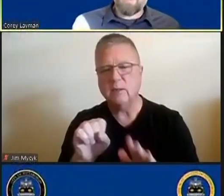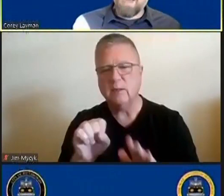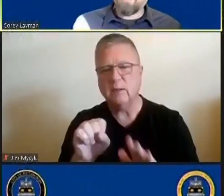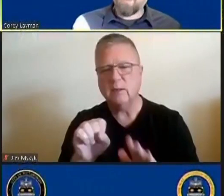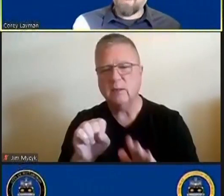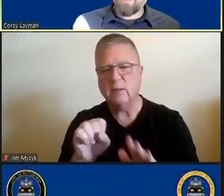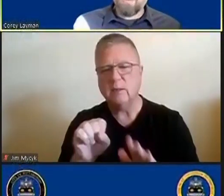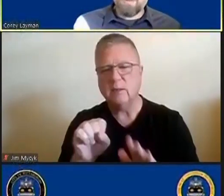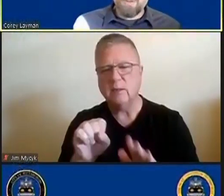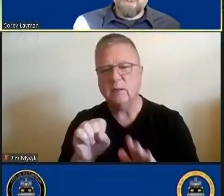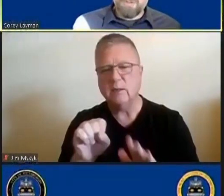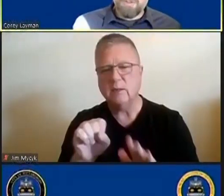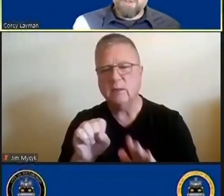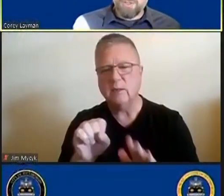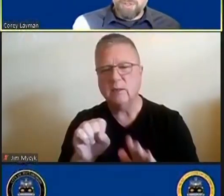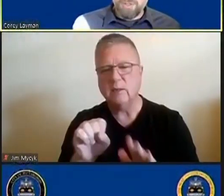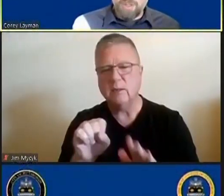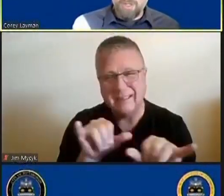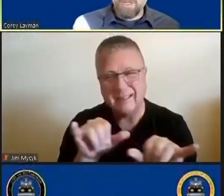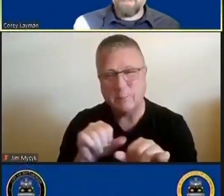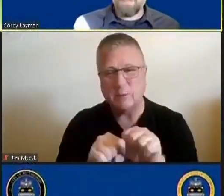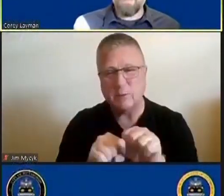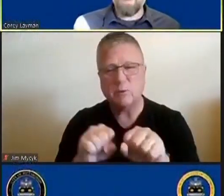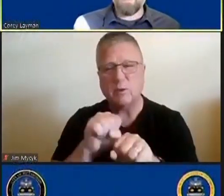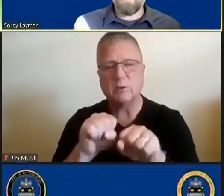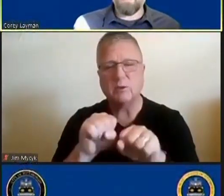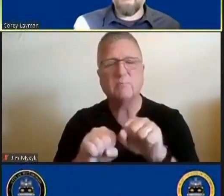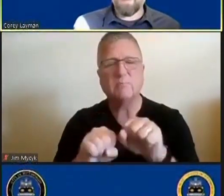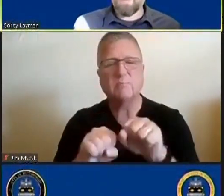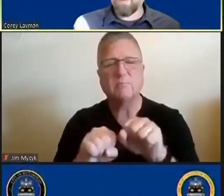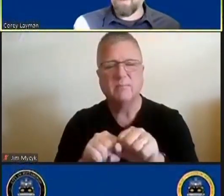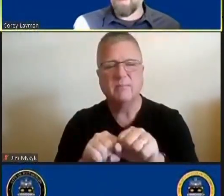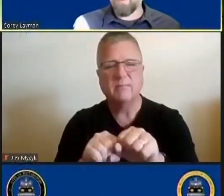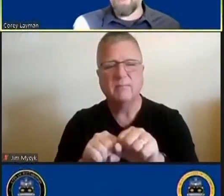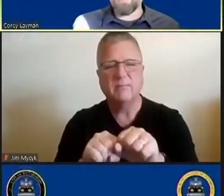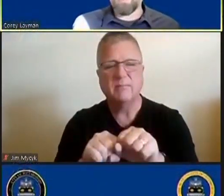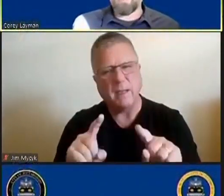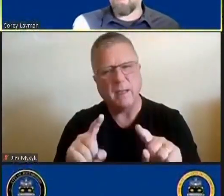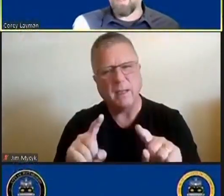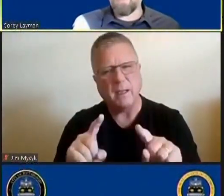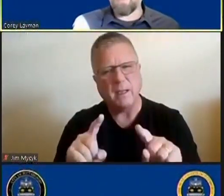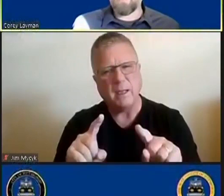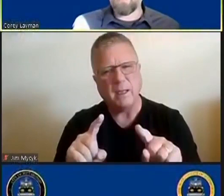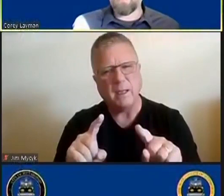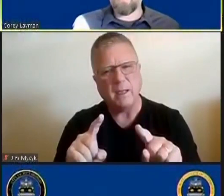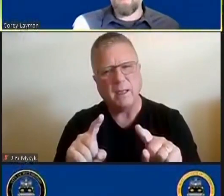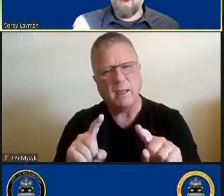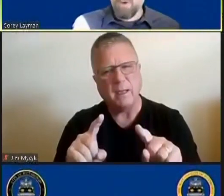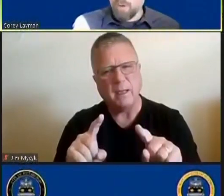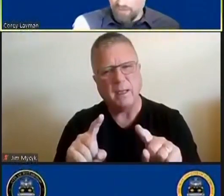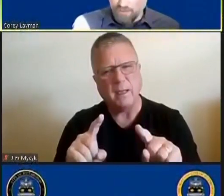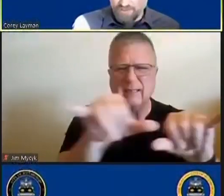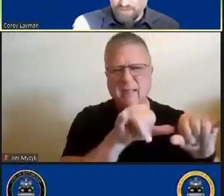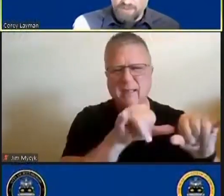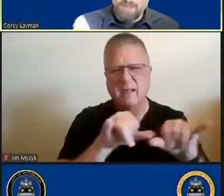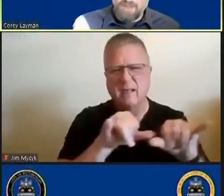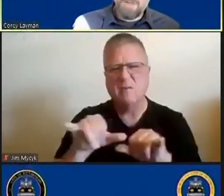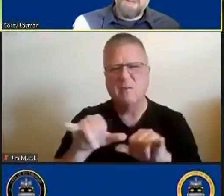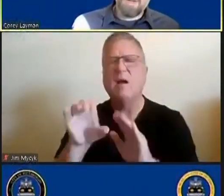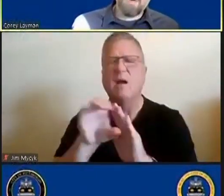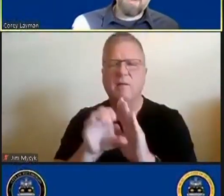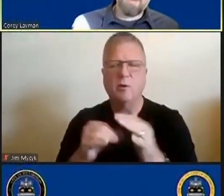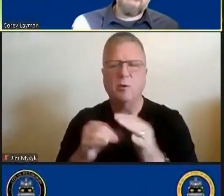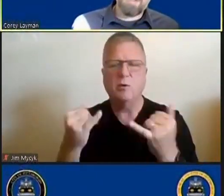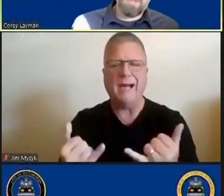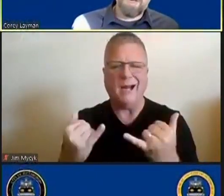going to have a similar structure, but it's going to be more consistent with how our code is currently written.